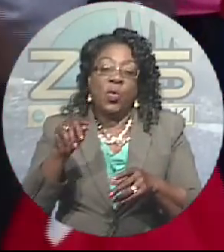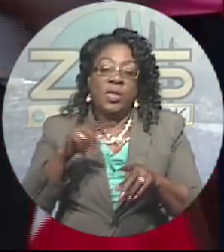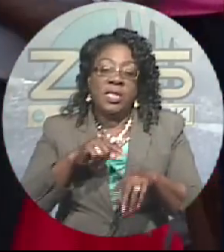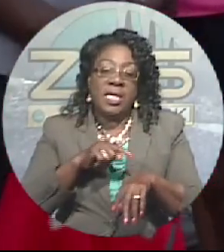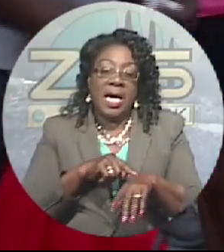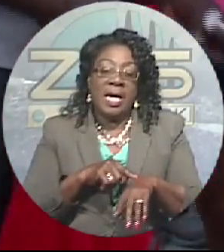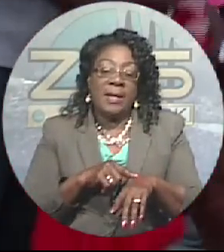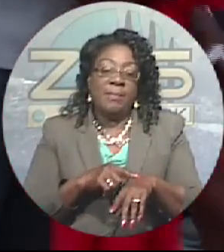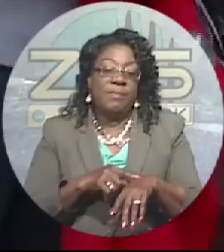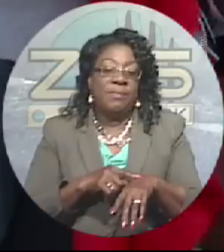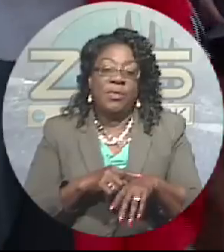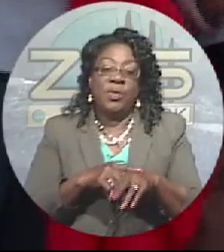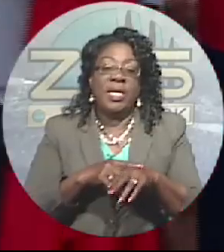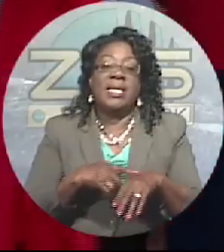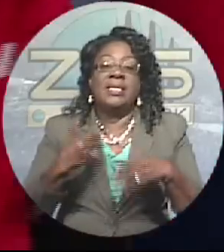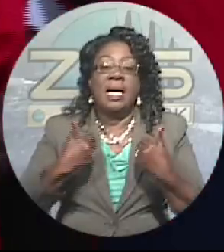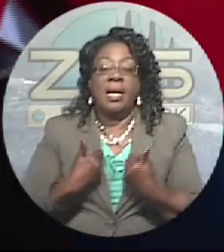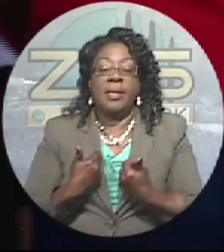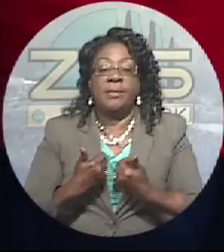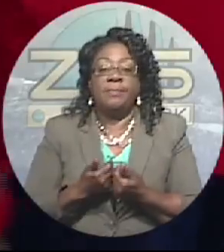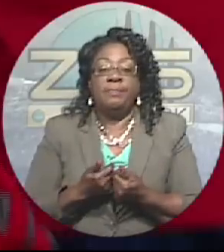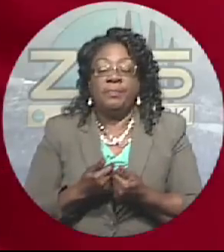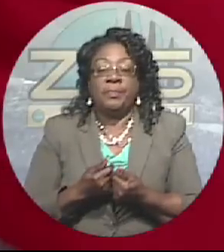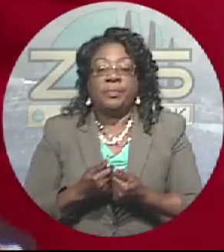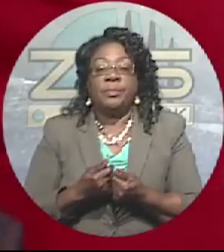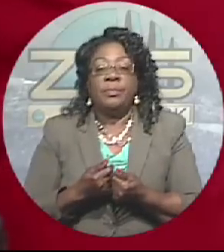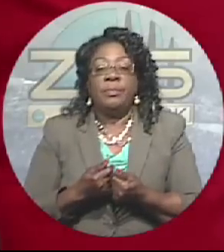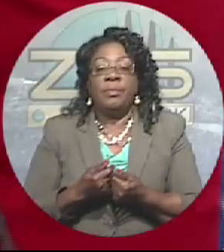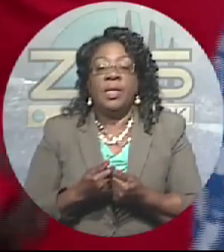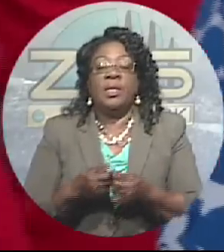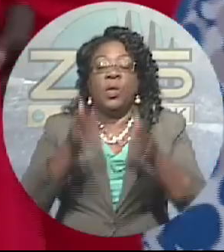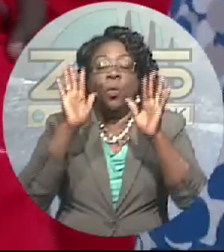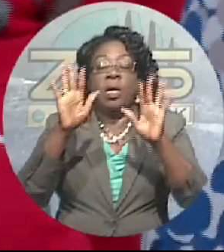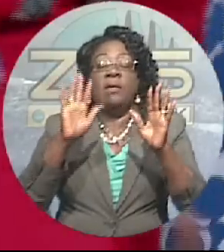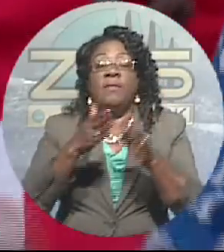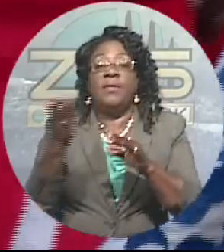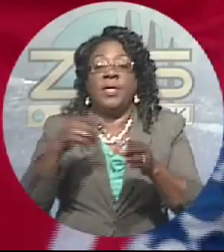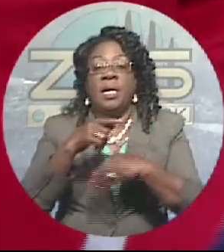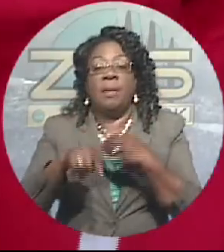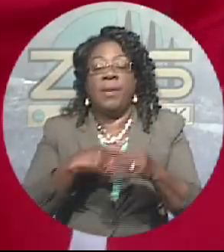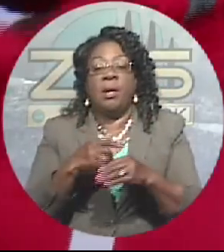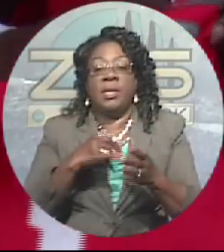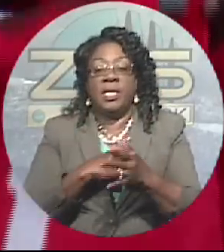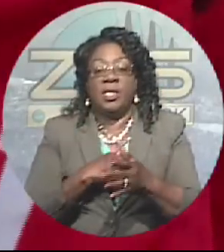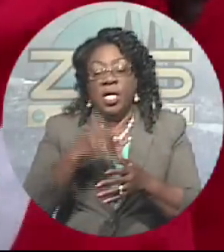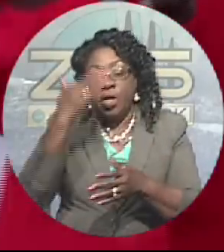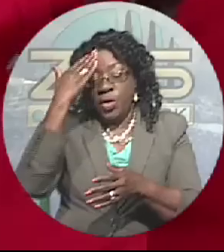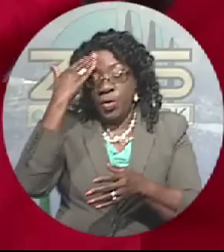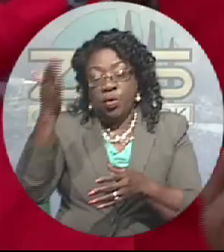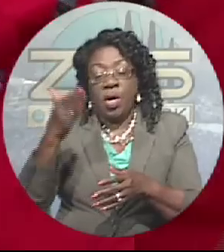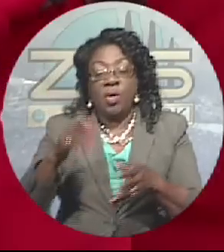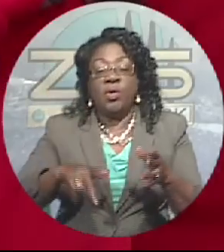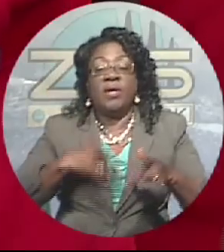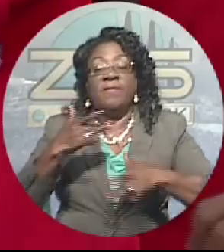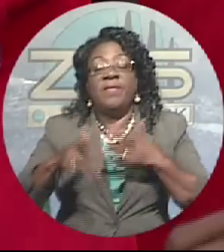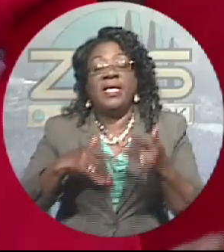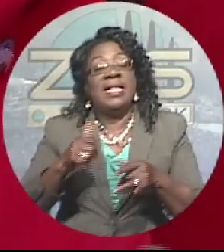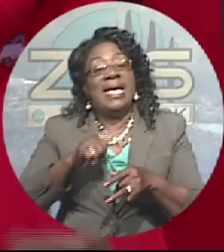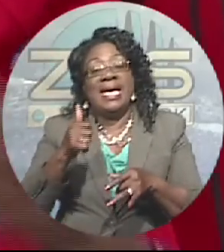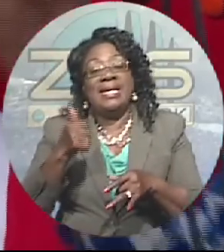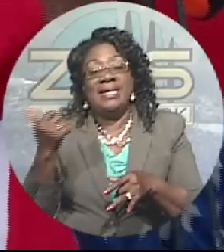time, the race is over for you. And the wonderful thing about it is that you don't know how you're going to feel any day when you get